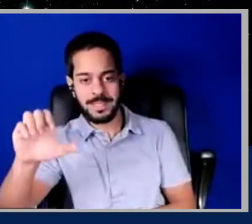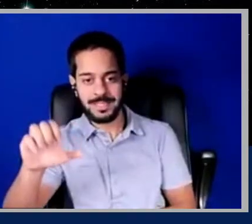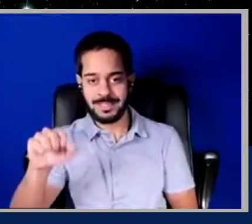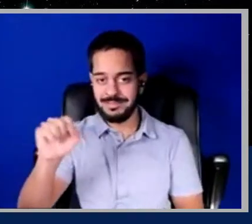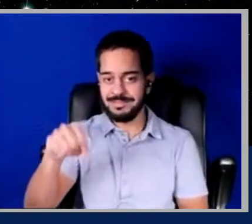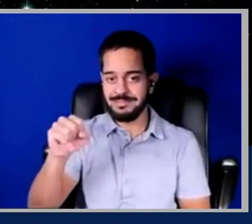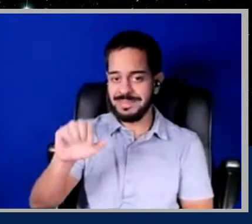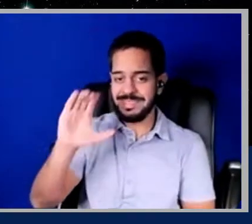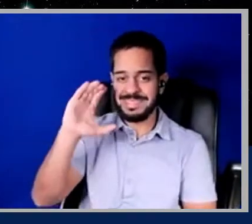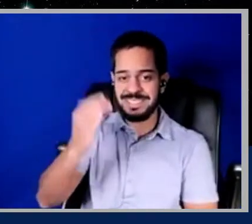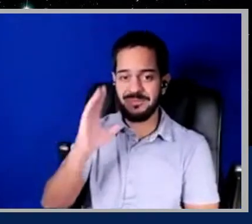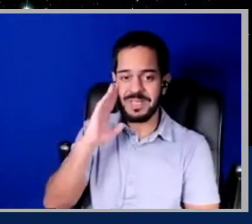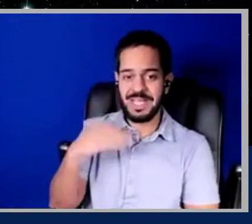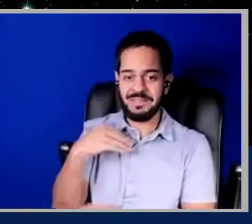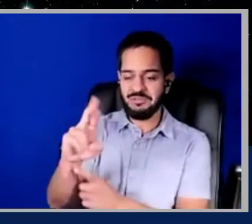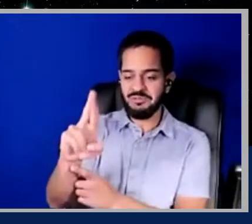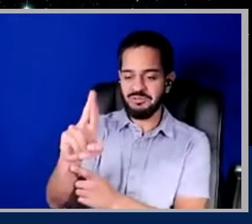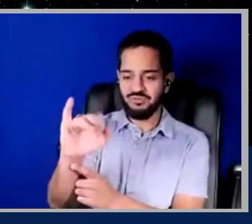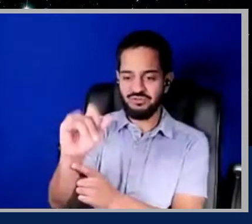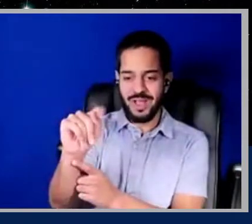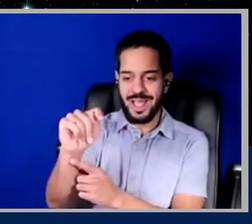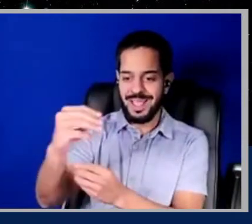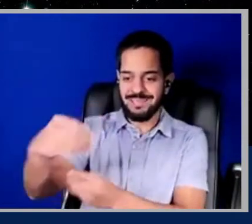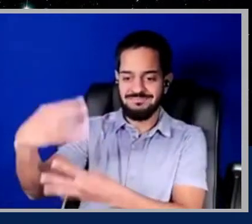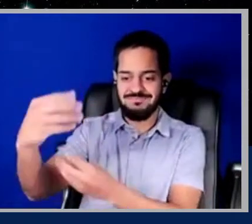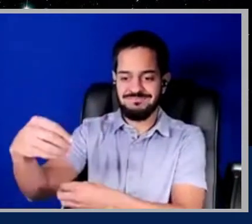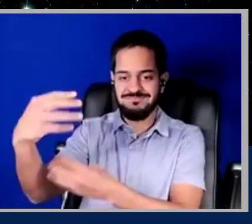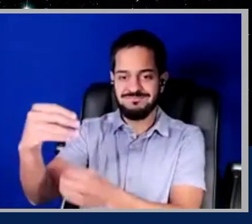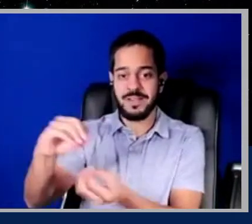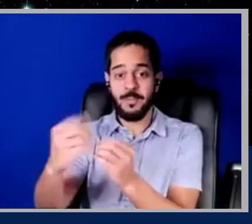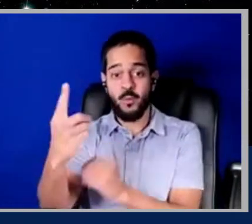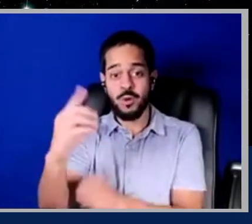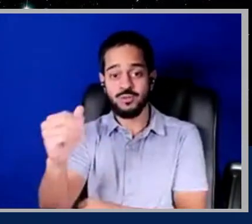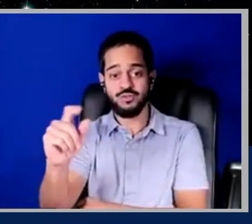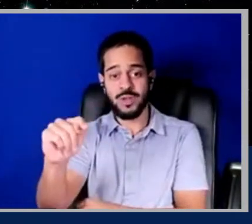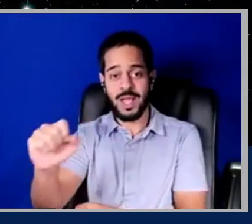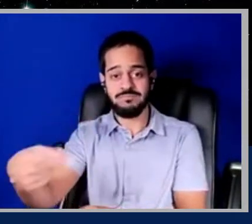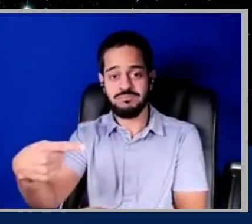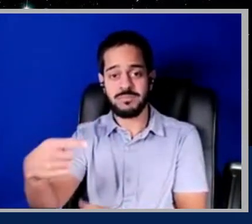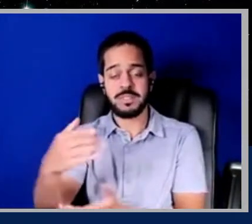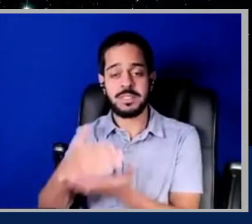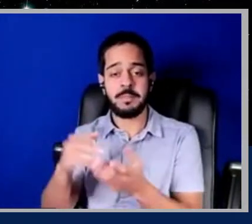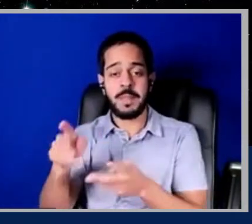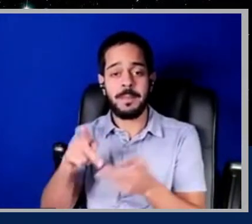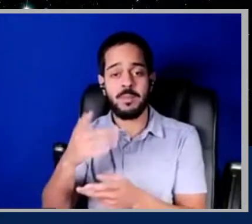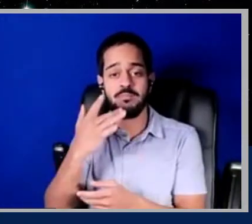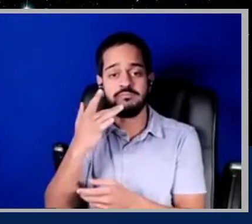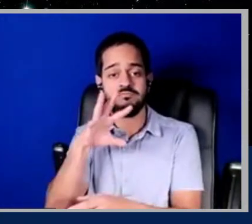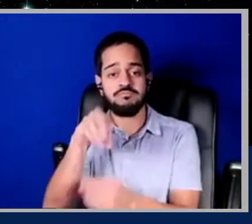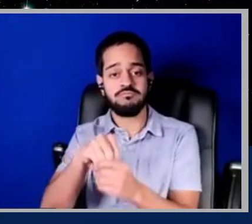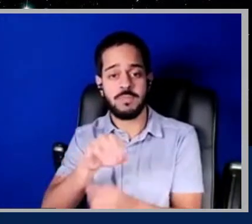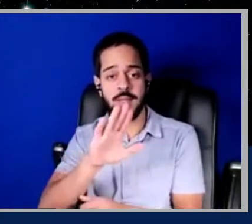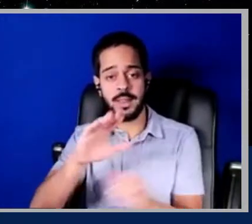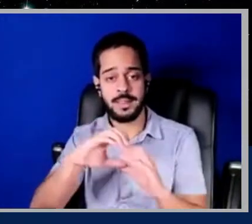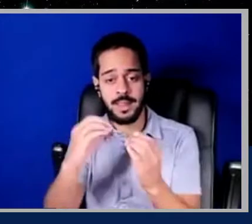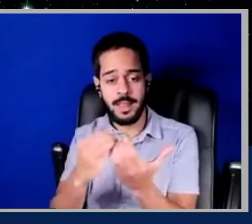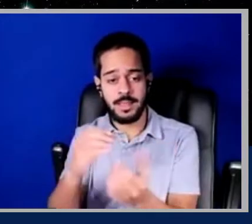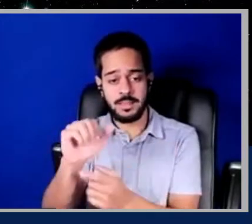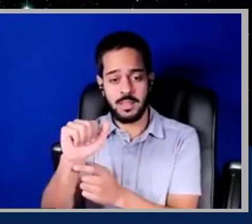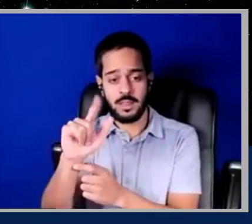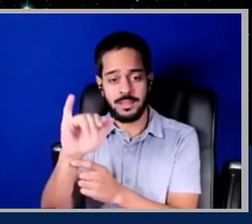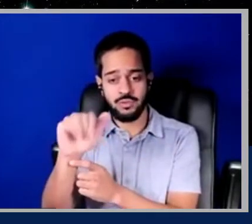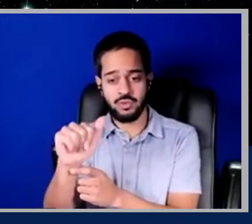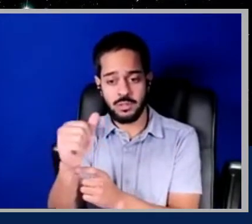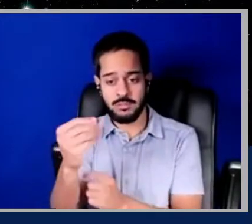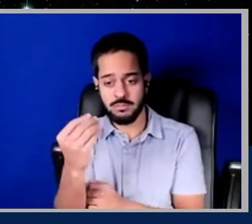hands. The number one chat is I would like, well, some people would actually like to be in your class, Alicia, with the